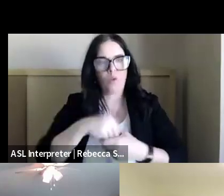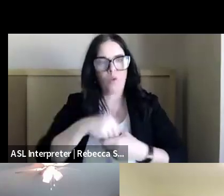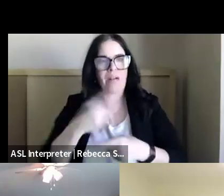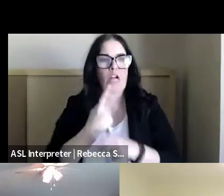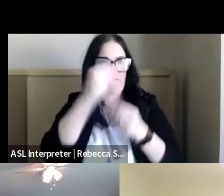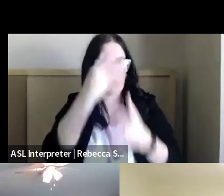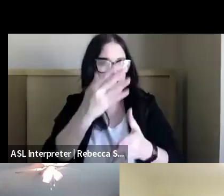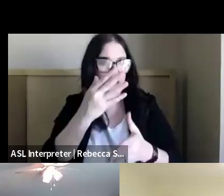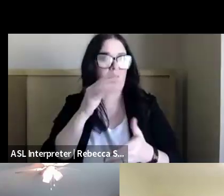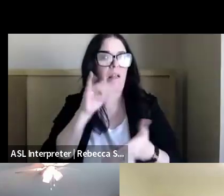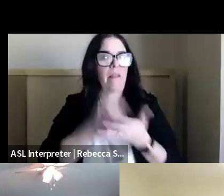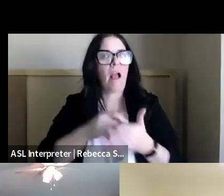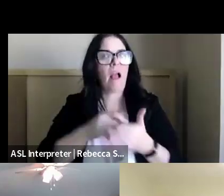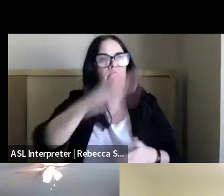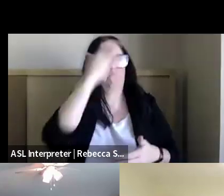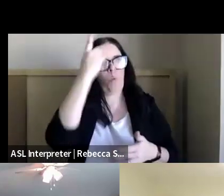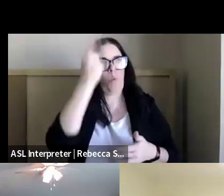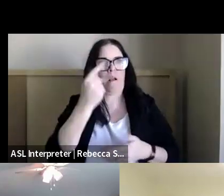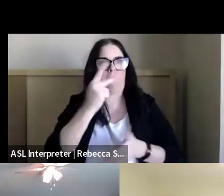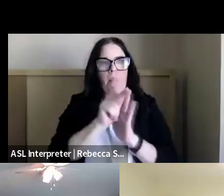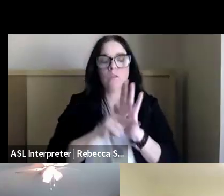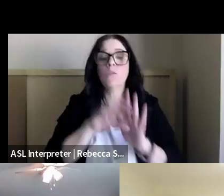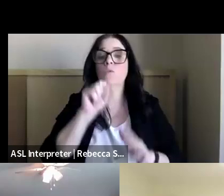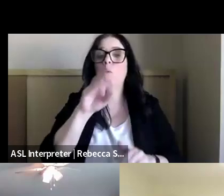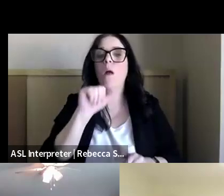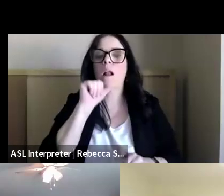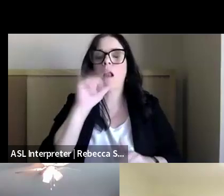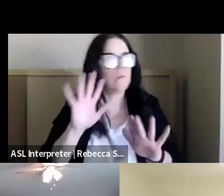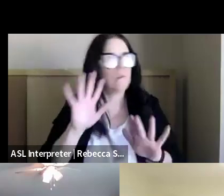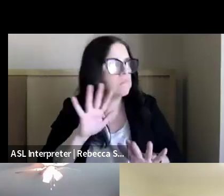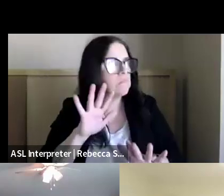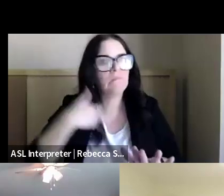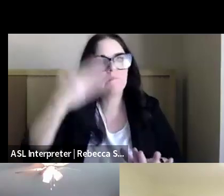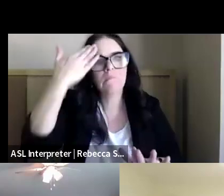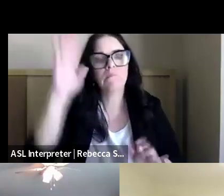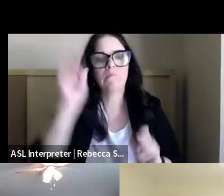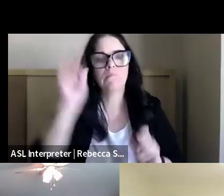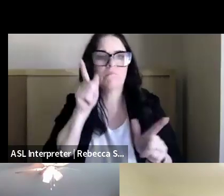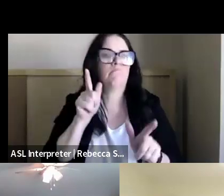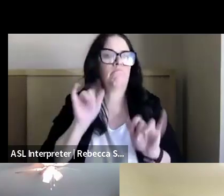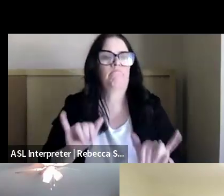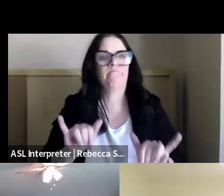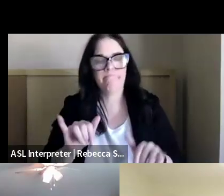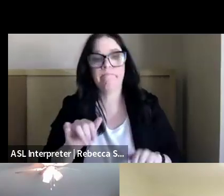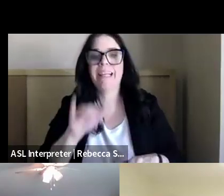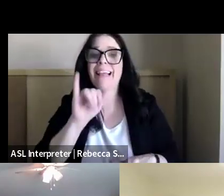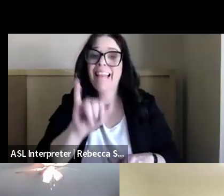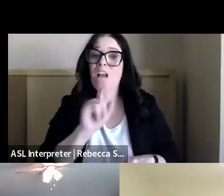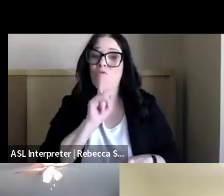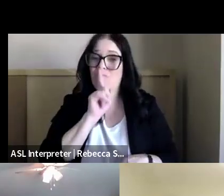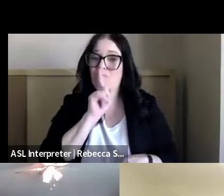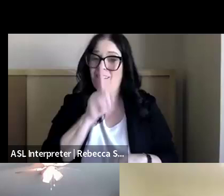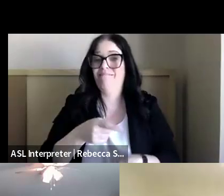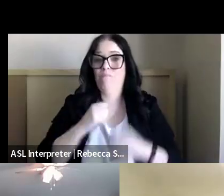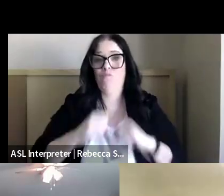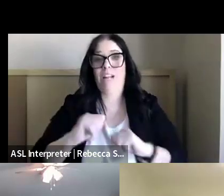that everyone is aware of, so that you don't have surprises. This is a way to also protect everyone involved in here,